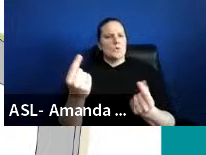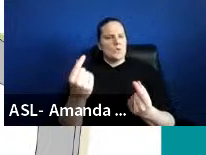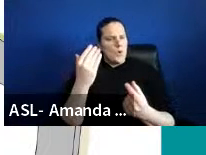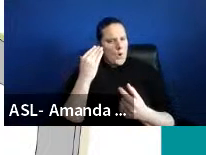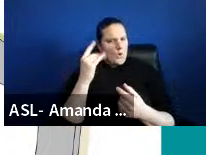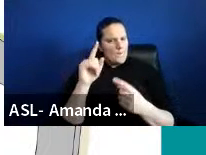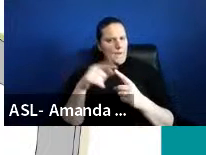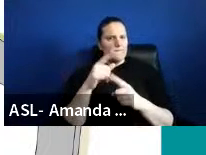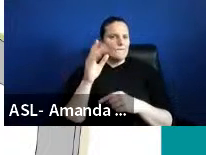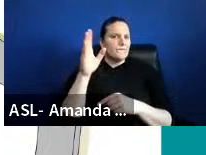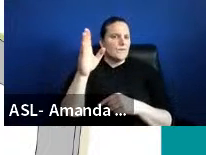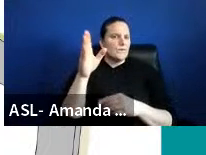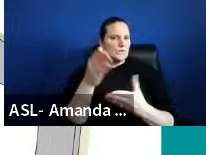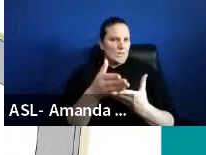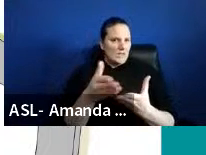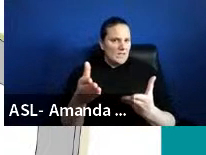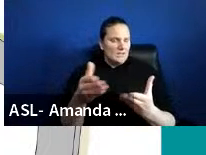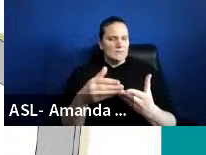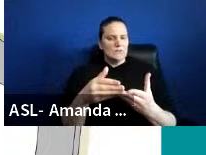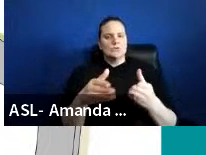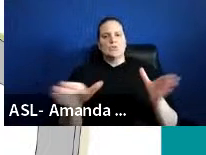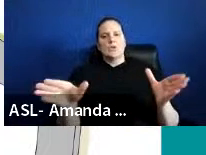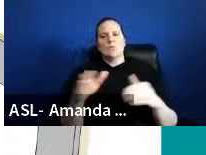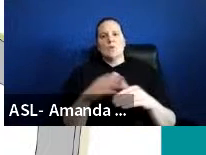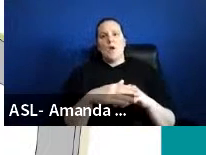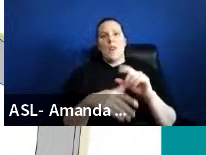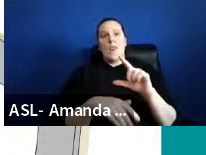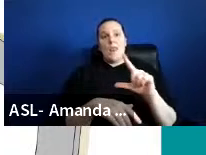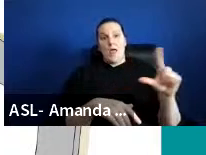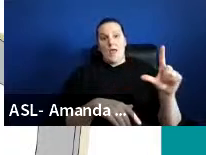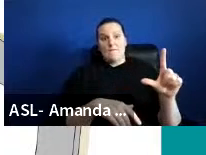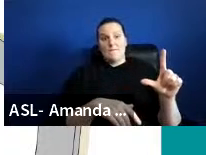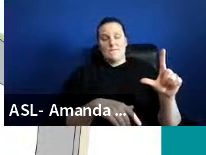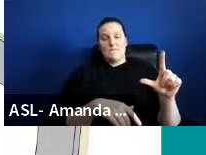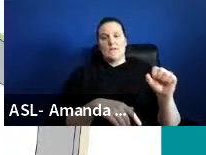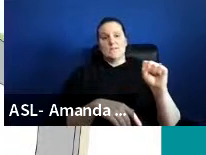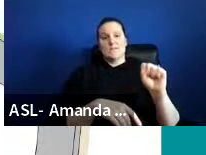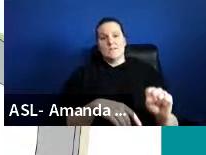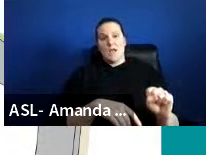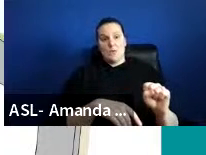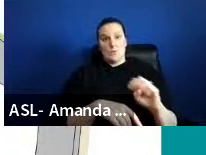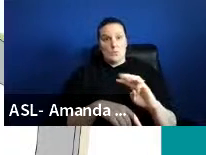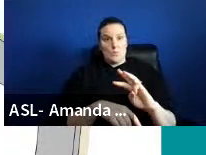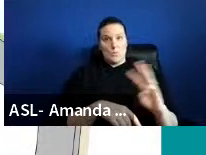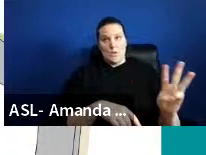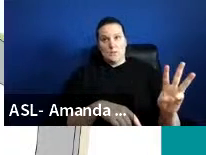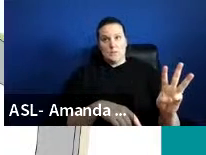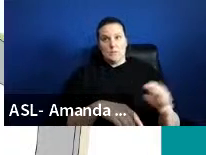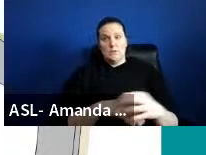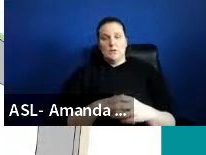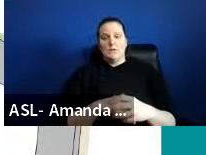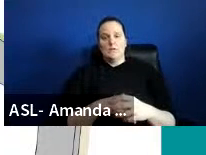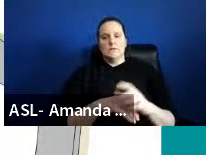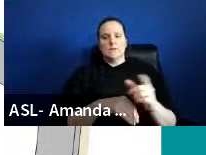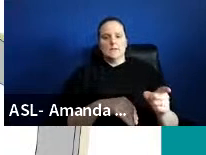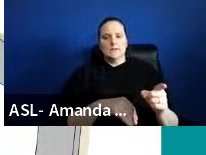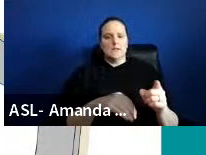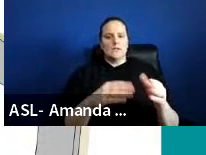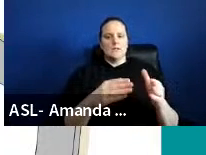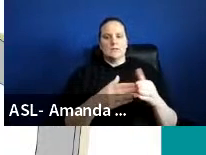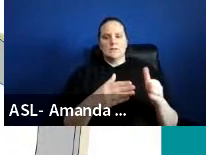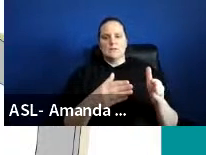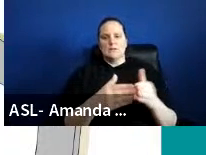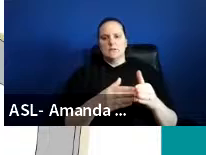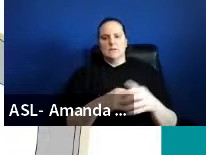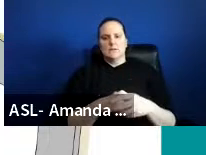likely future things will be? And generally on the left, the upper left, the southwest corner, if you will, is